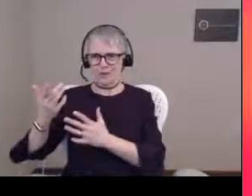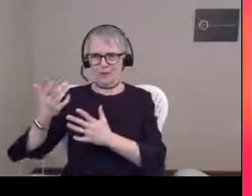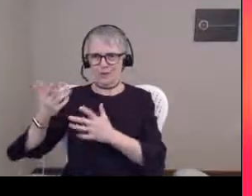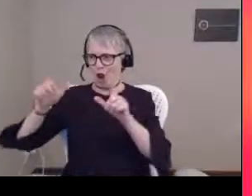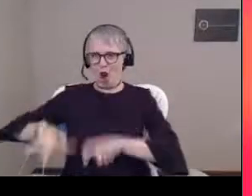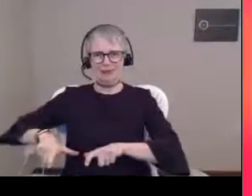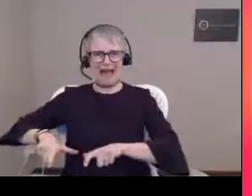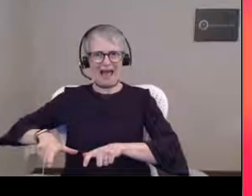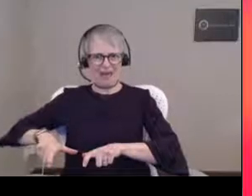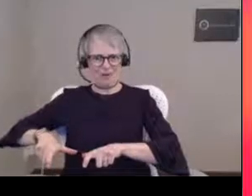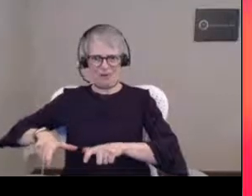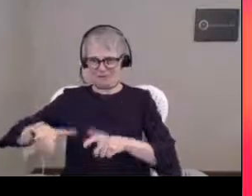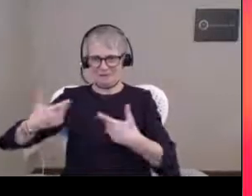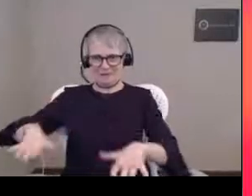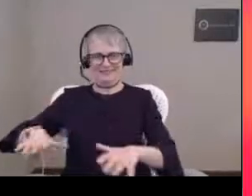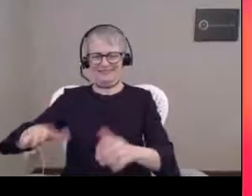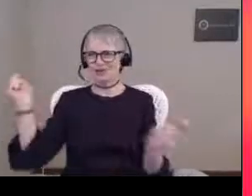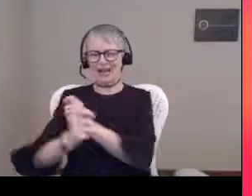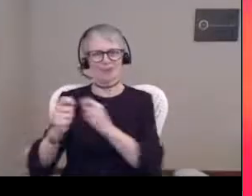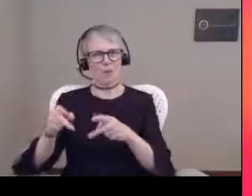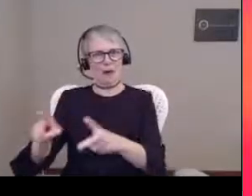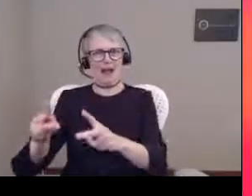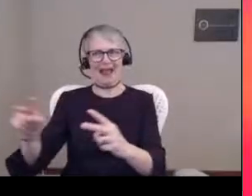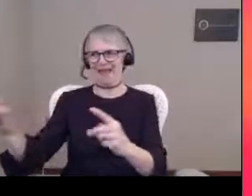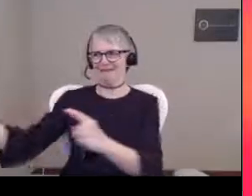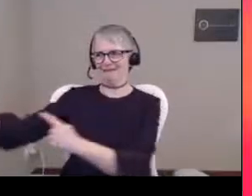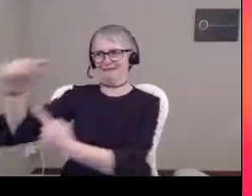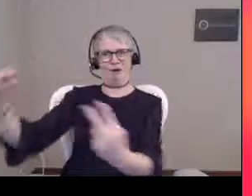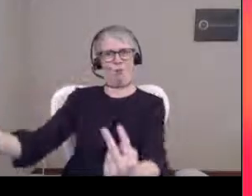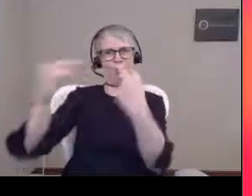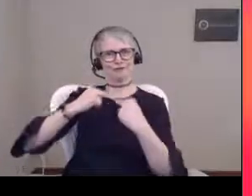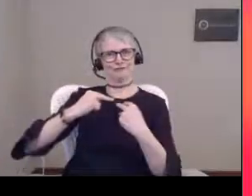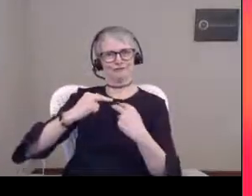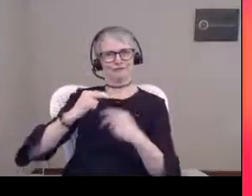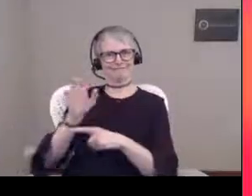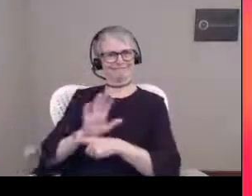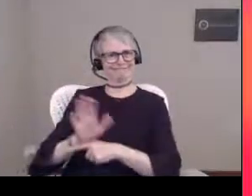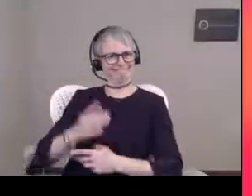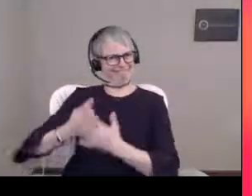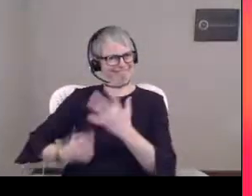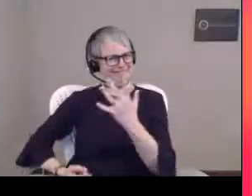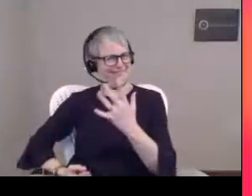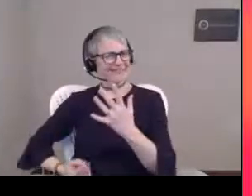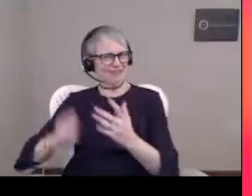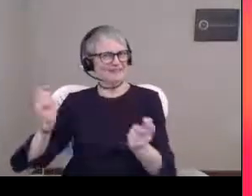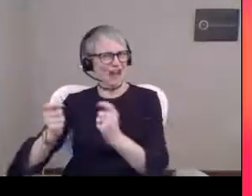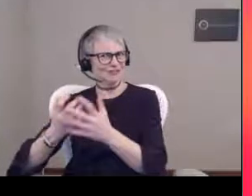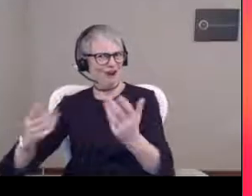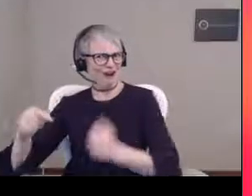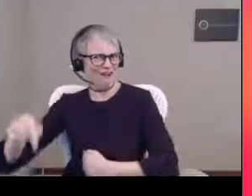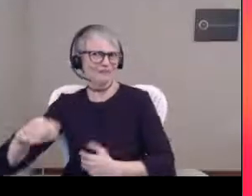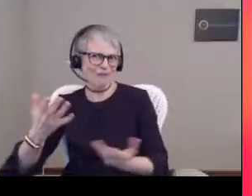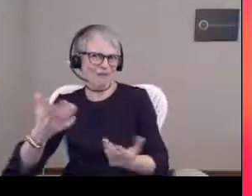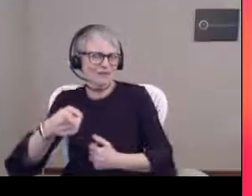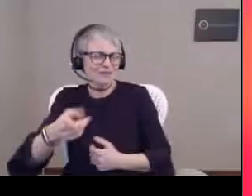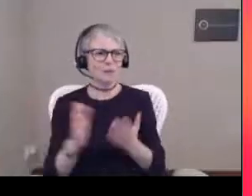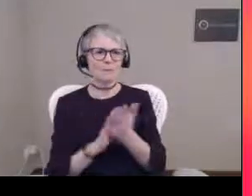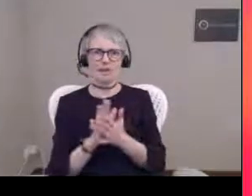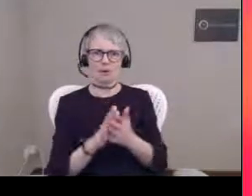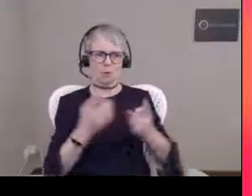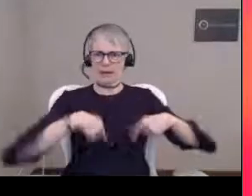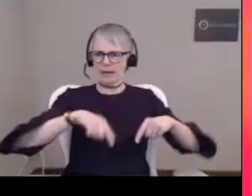consume content is changing, and with that ITV is changing. But what we're trying to say is it's not